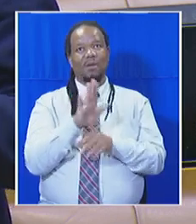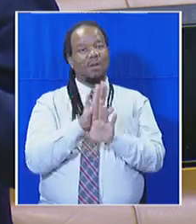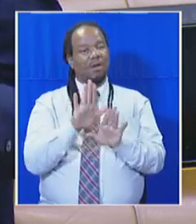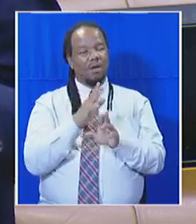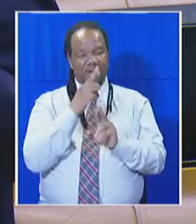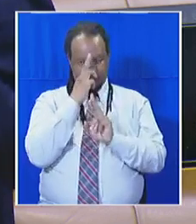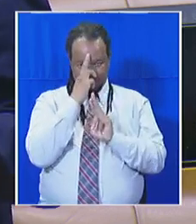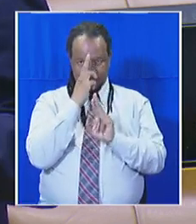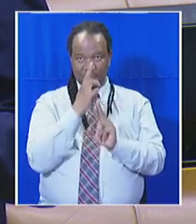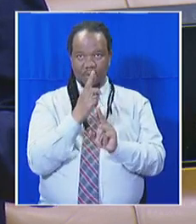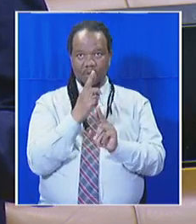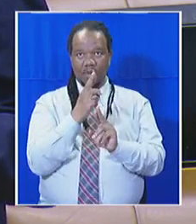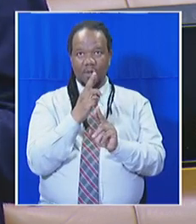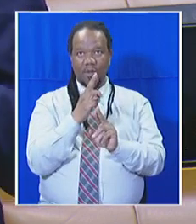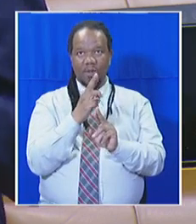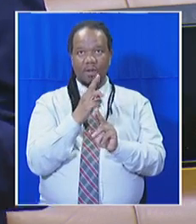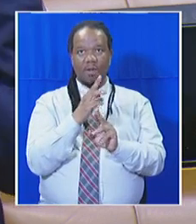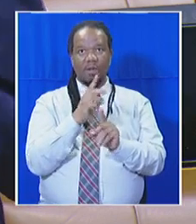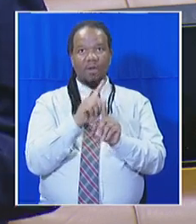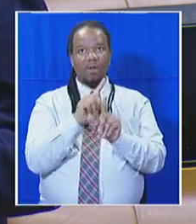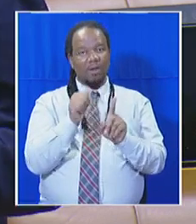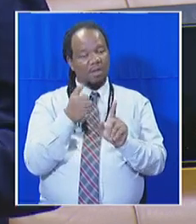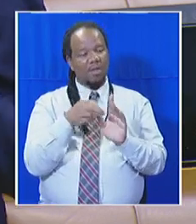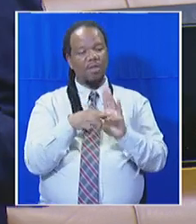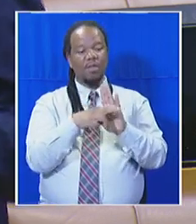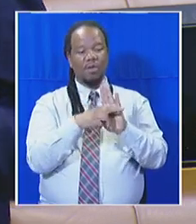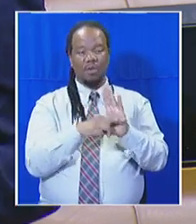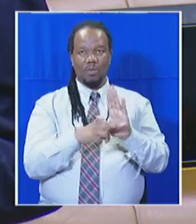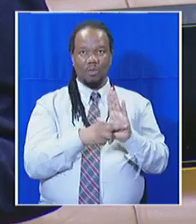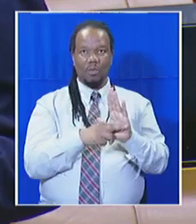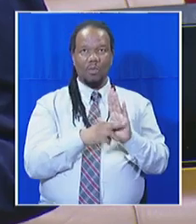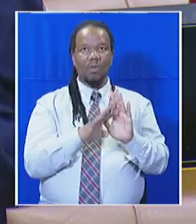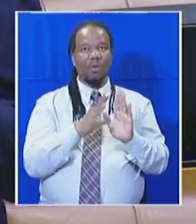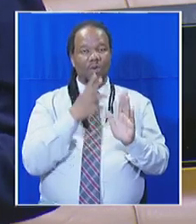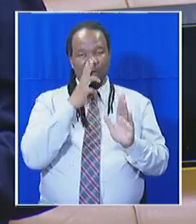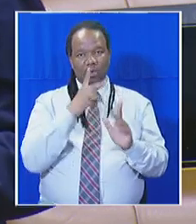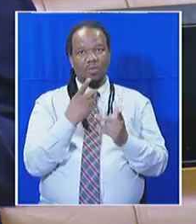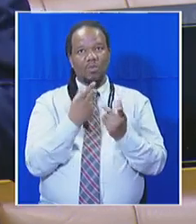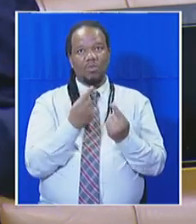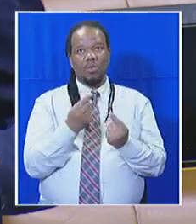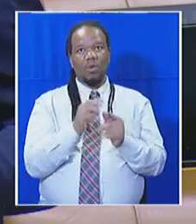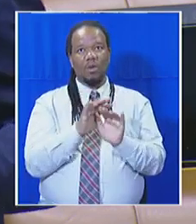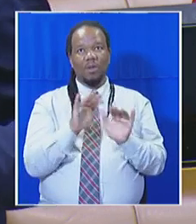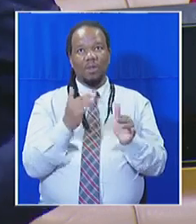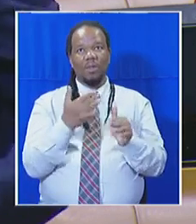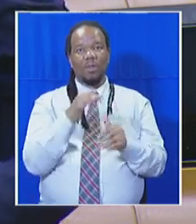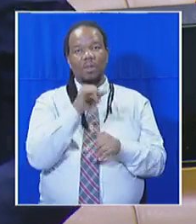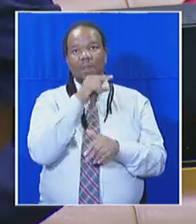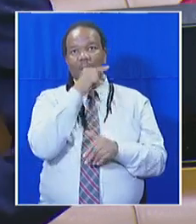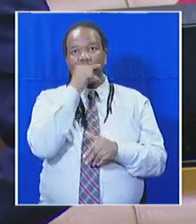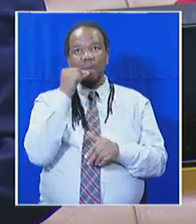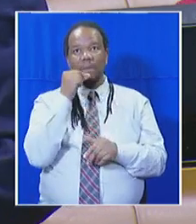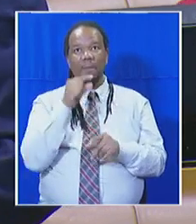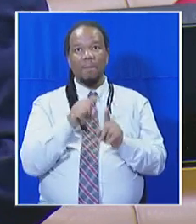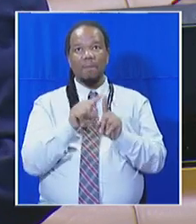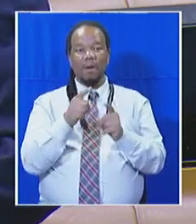Respectfully, with all the respect I can muster, the rules say all I need to do is not call him by a name. And where